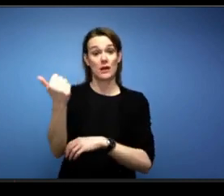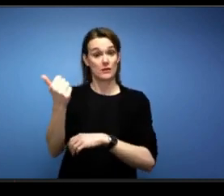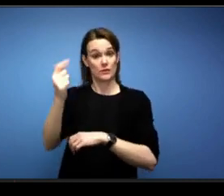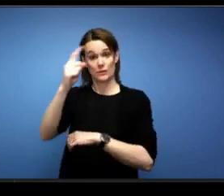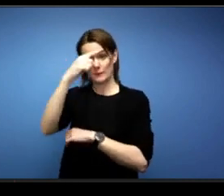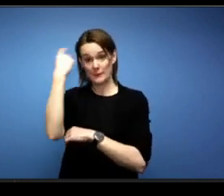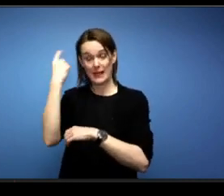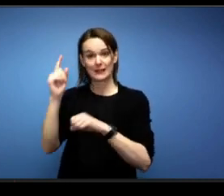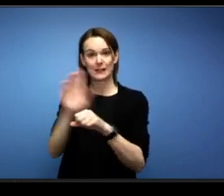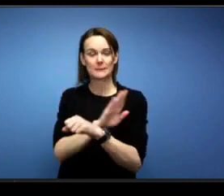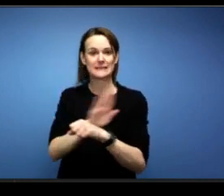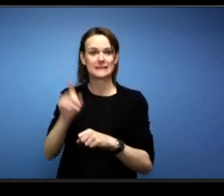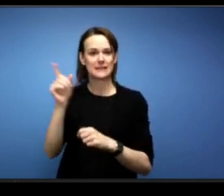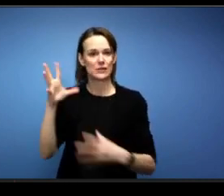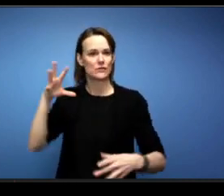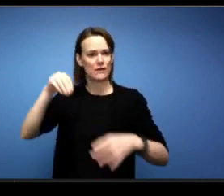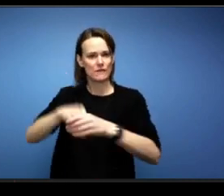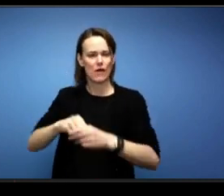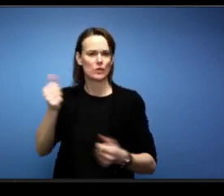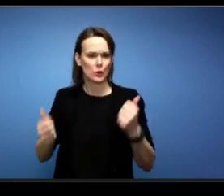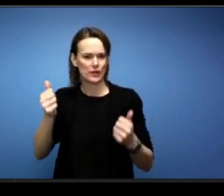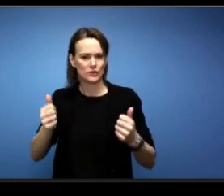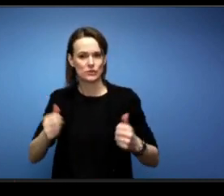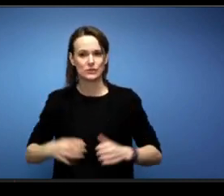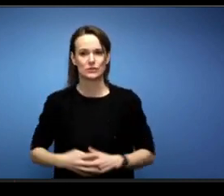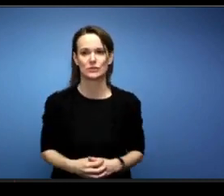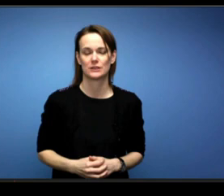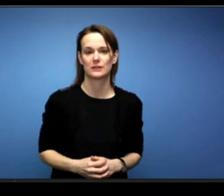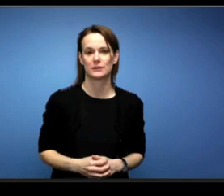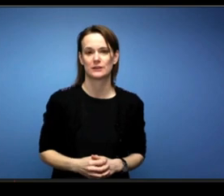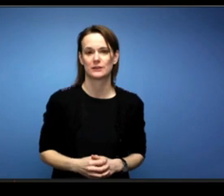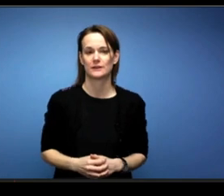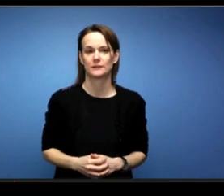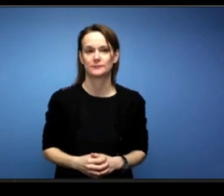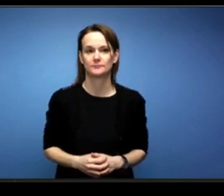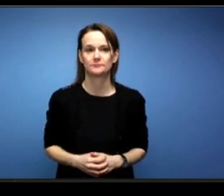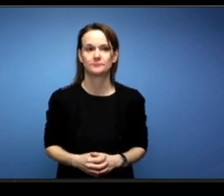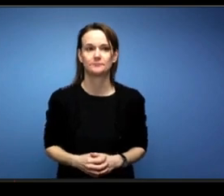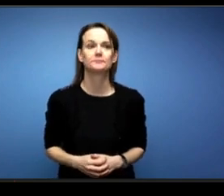other Black businesses you've worked with in the past? It